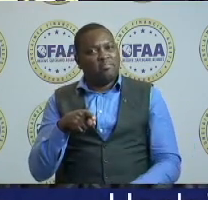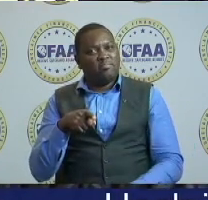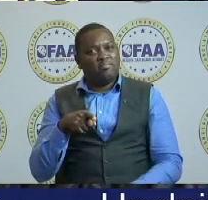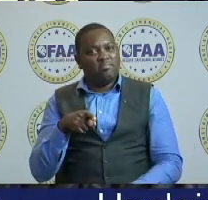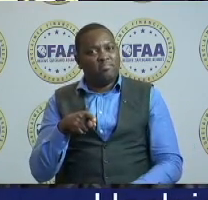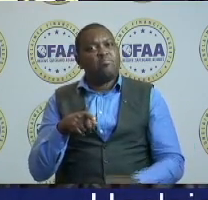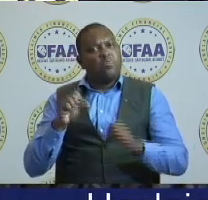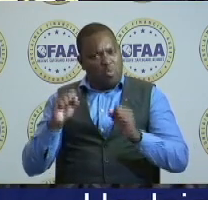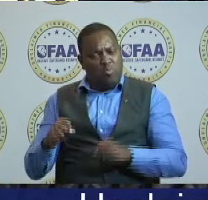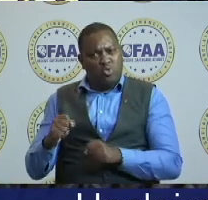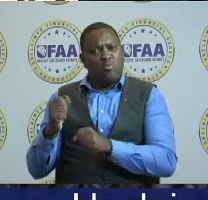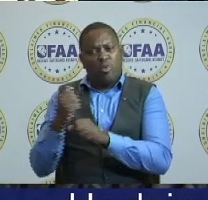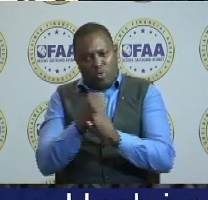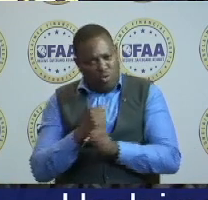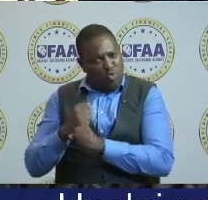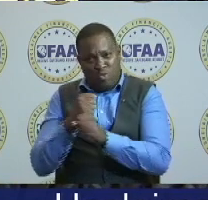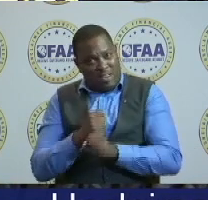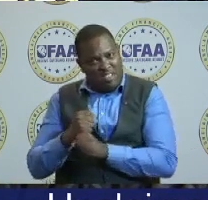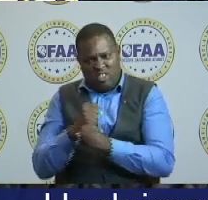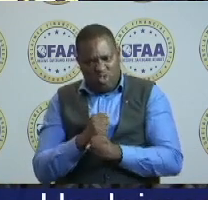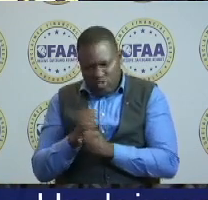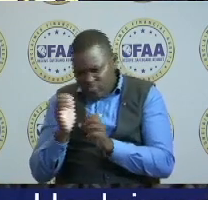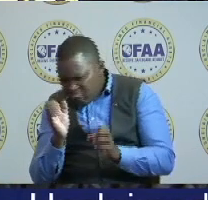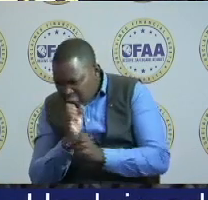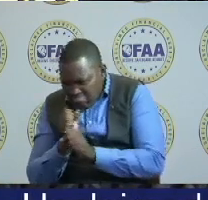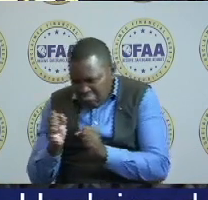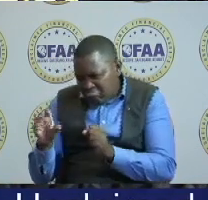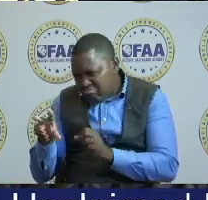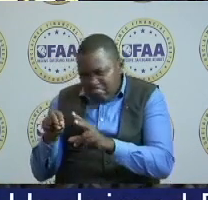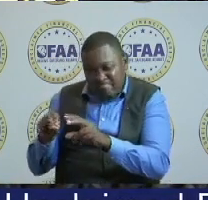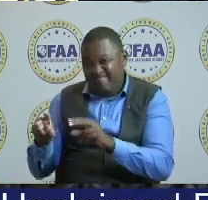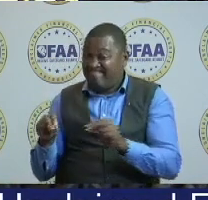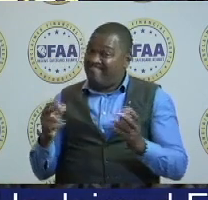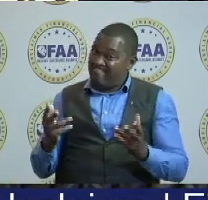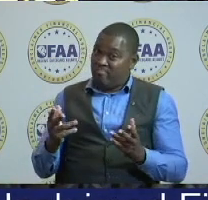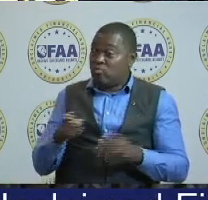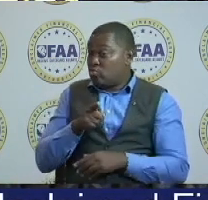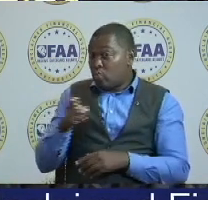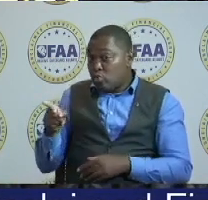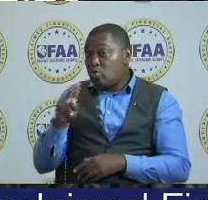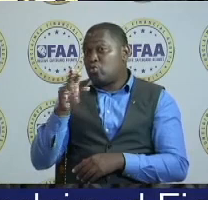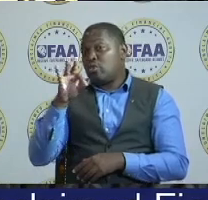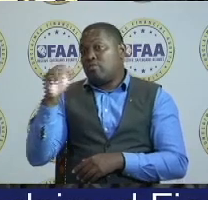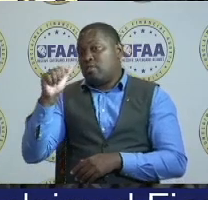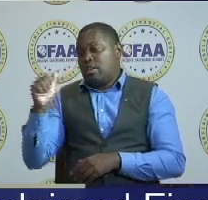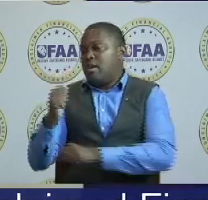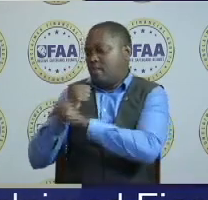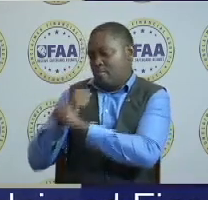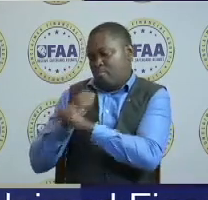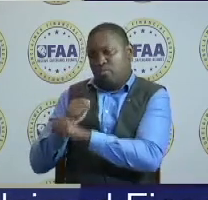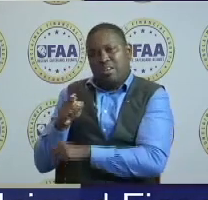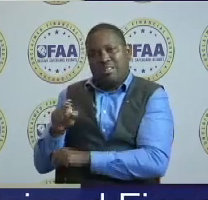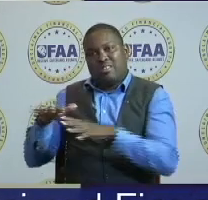actually take advantage of. And I'm sure with the compliance and everything that you've lined up to ensure to protect that, then also those who've got